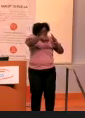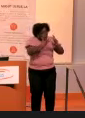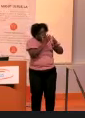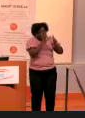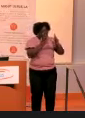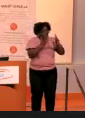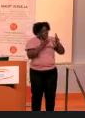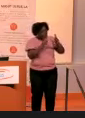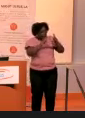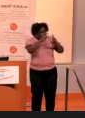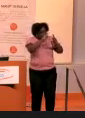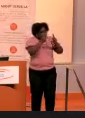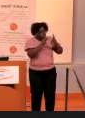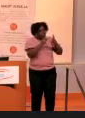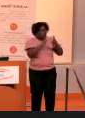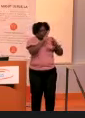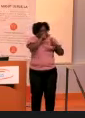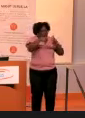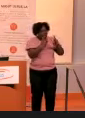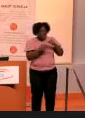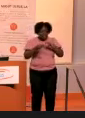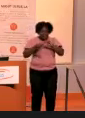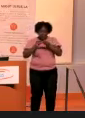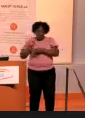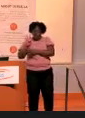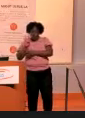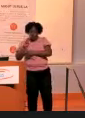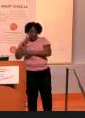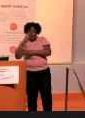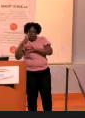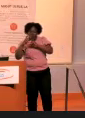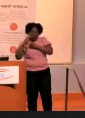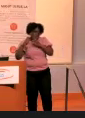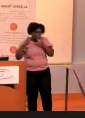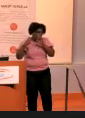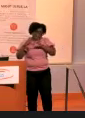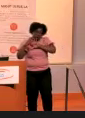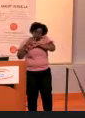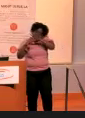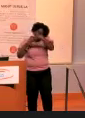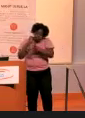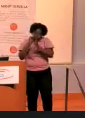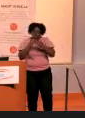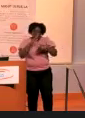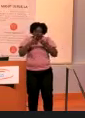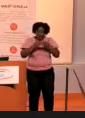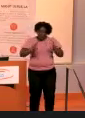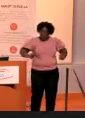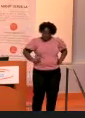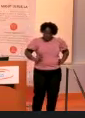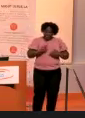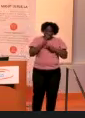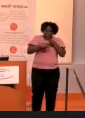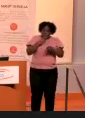or functioning units that are involved. And class 4 is when it's really much more widespread. And these are the two types of